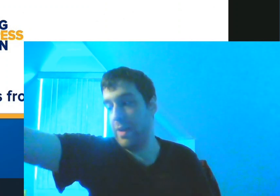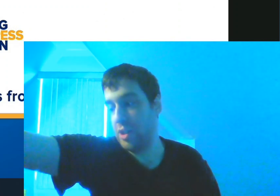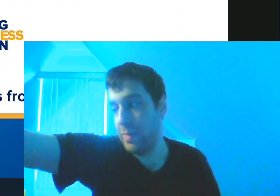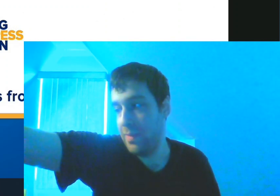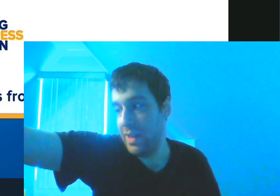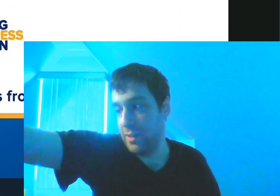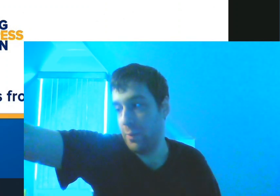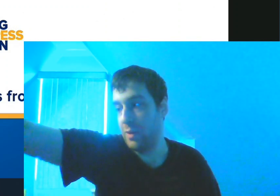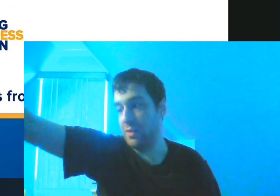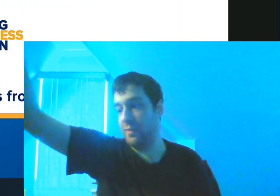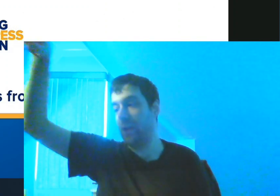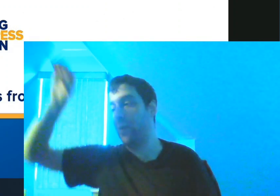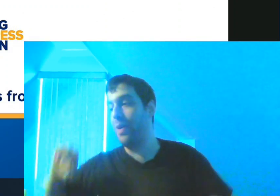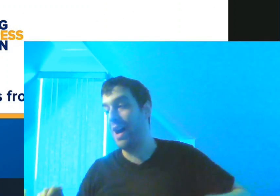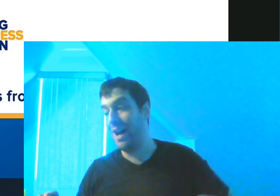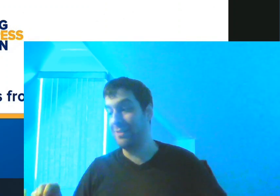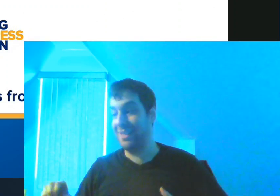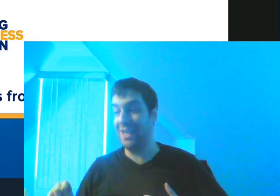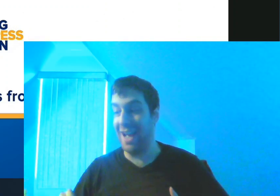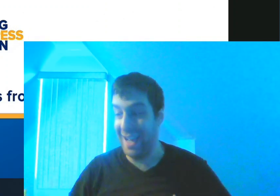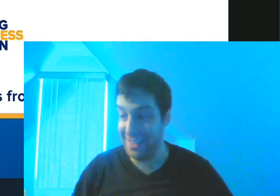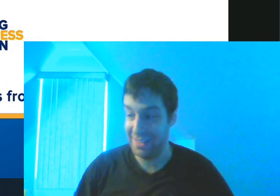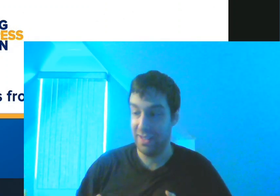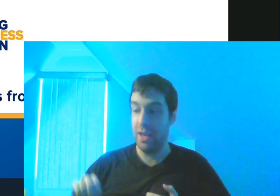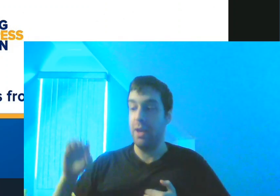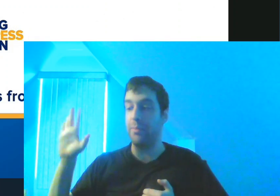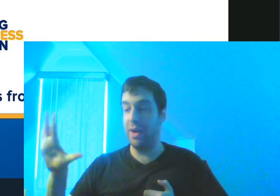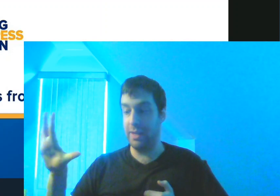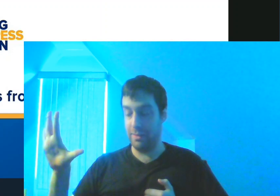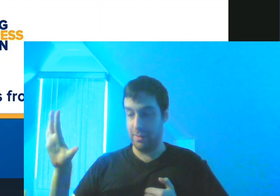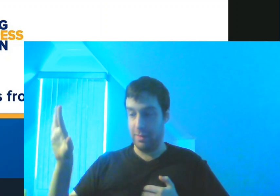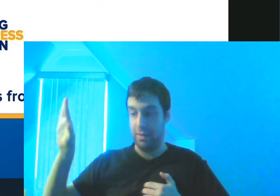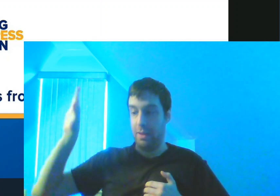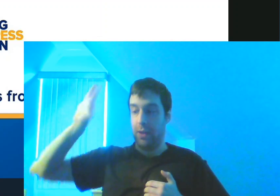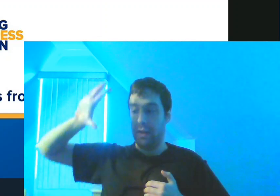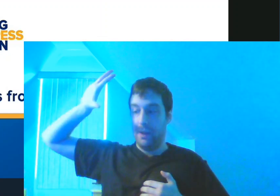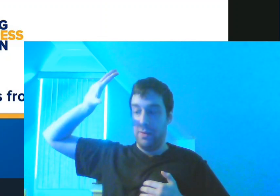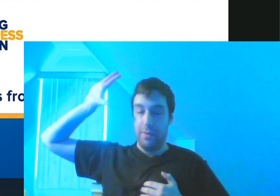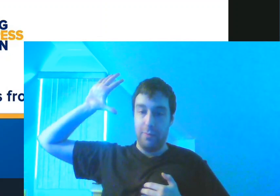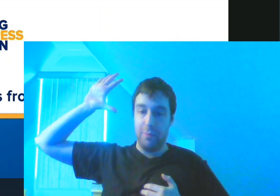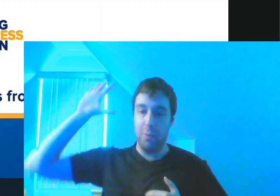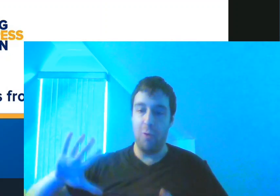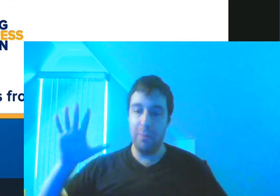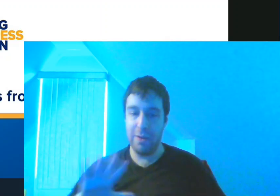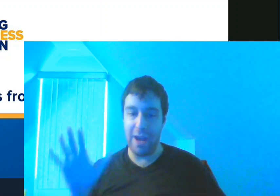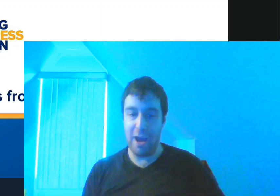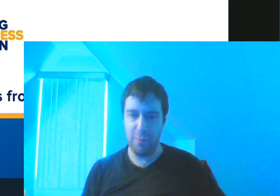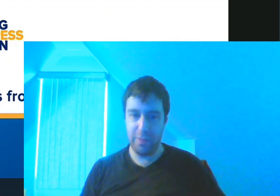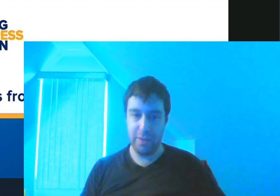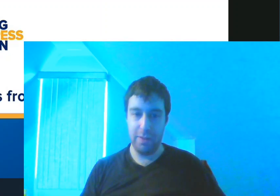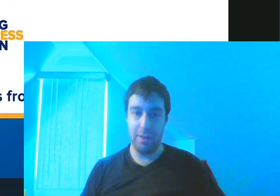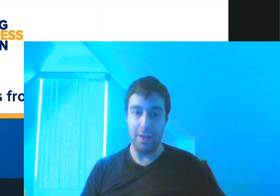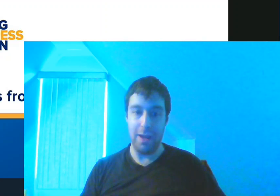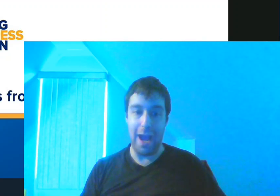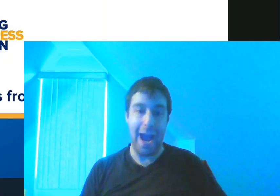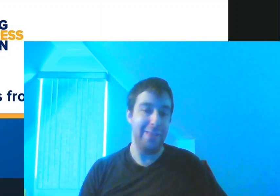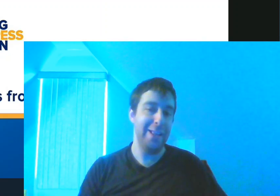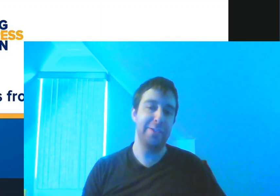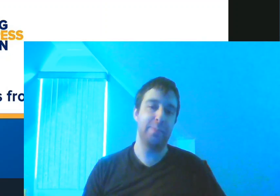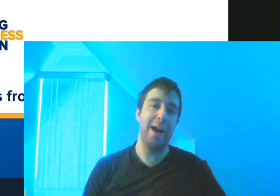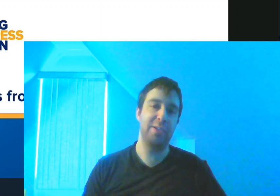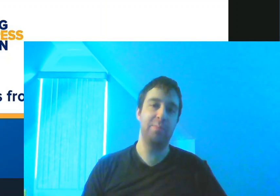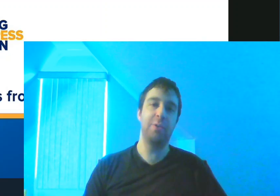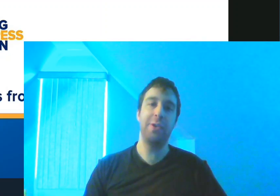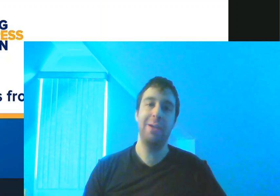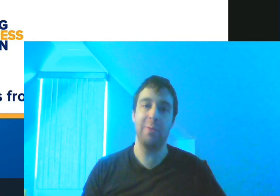I want to make sure my PS4 is off to apologize. But will the warm weather help? I think